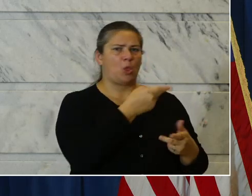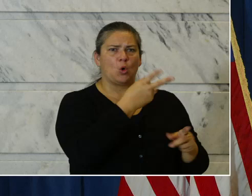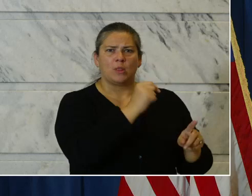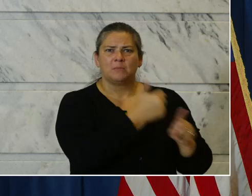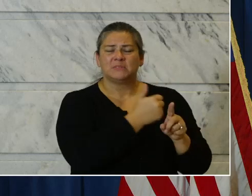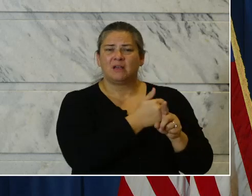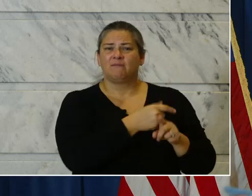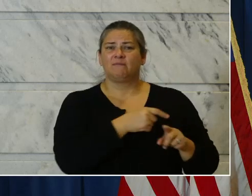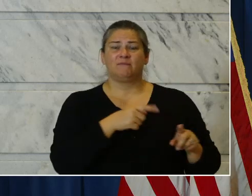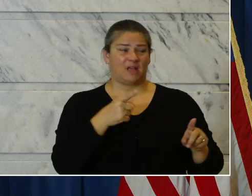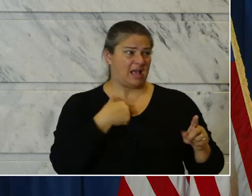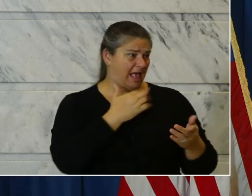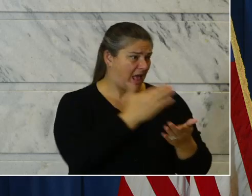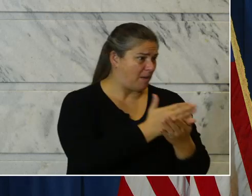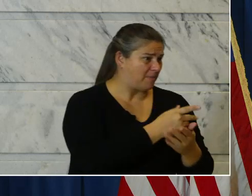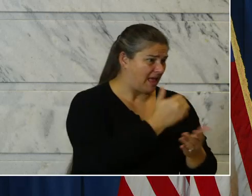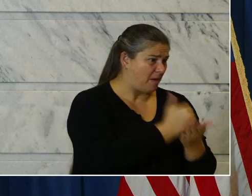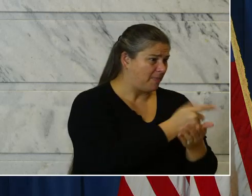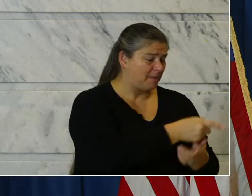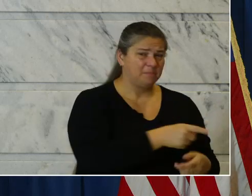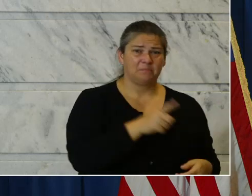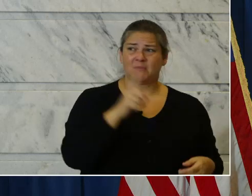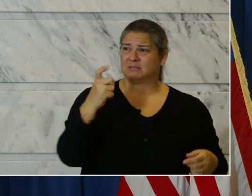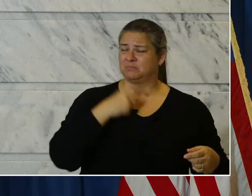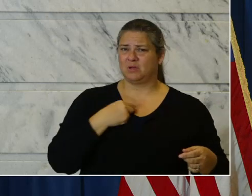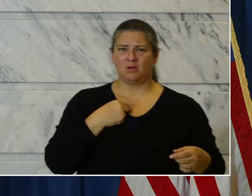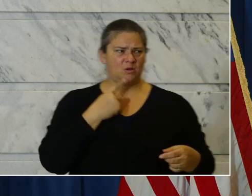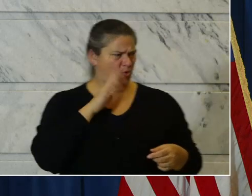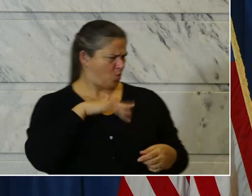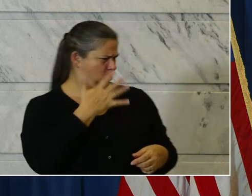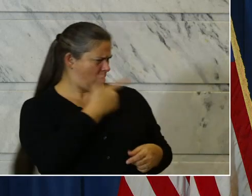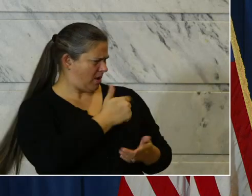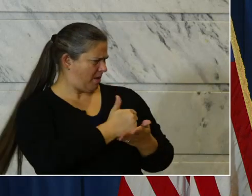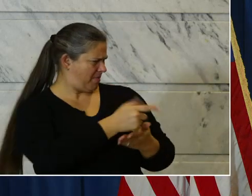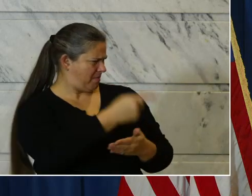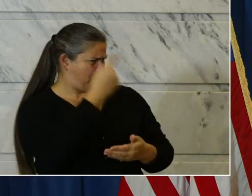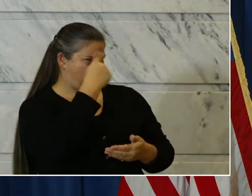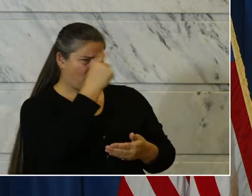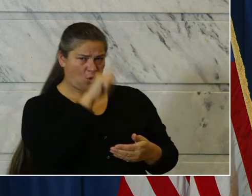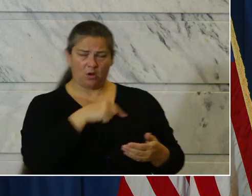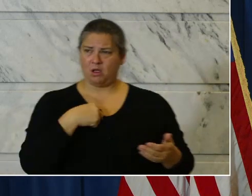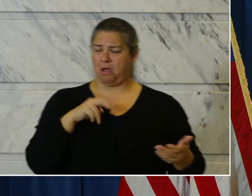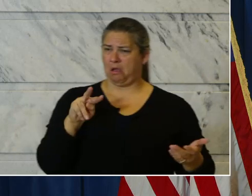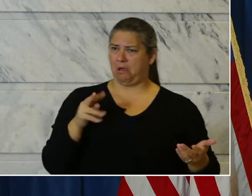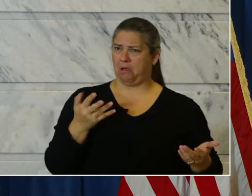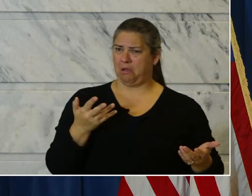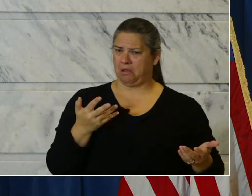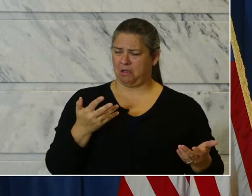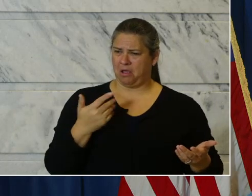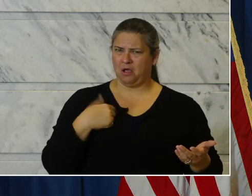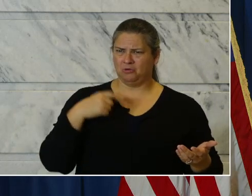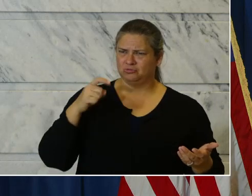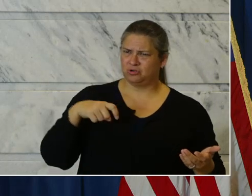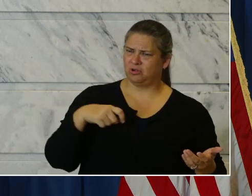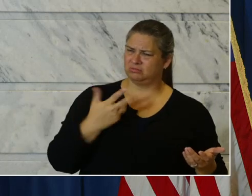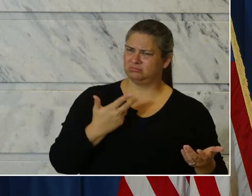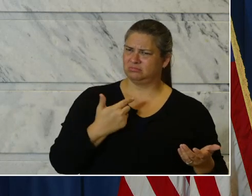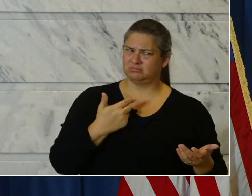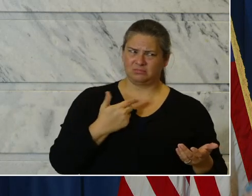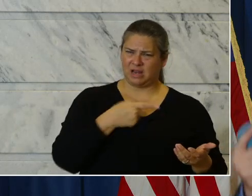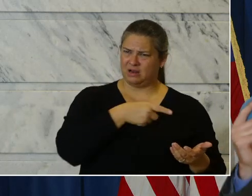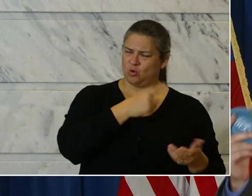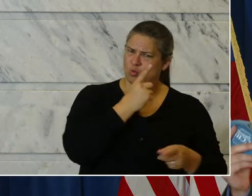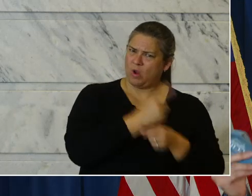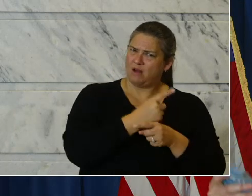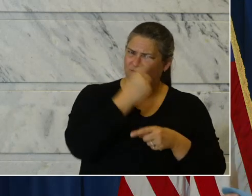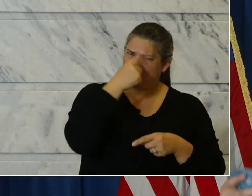did you do it? A lot of times they just say it was the right thing to do. Why wouldn't I do that? For some strange reason, people require mandates for